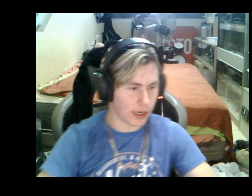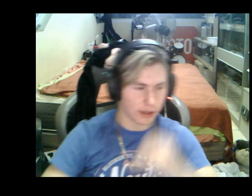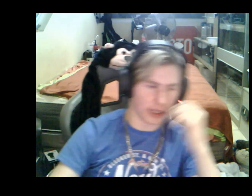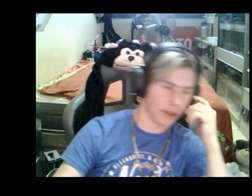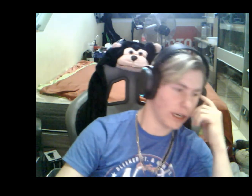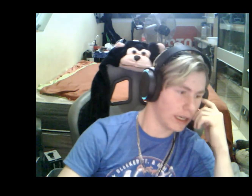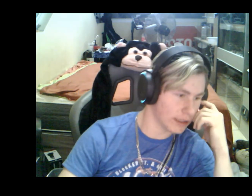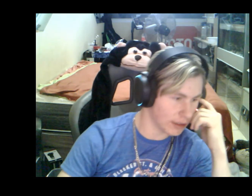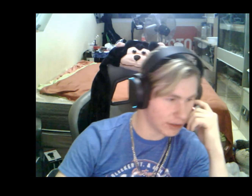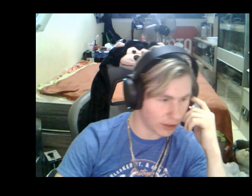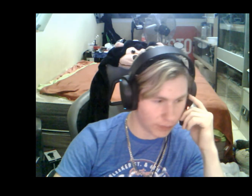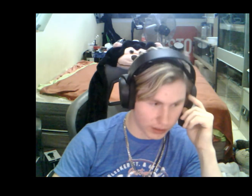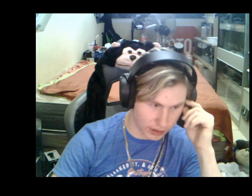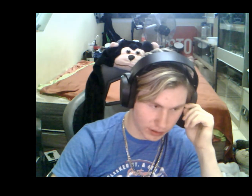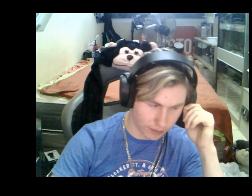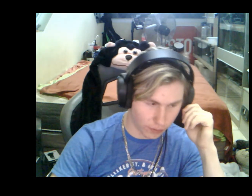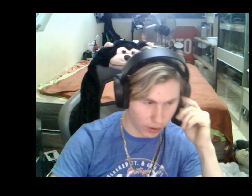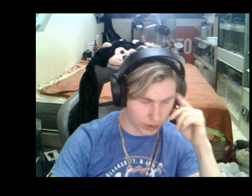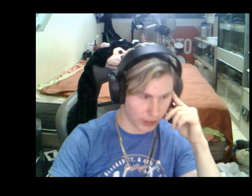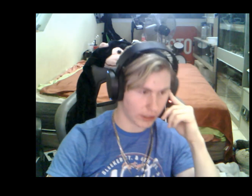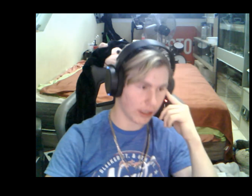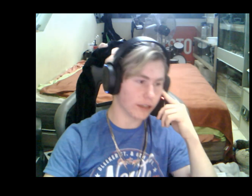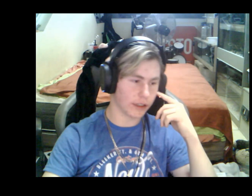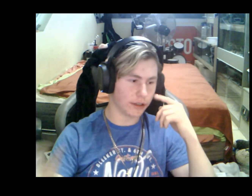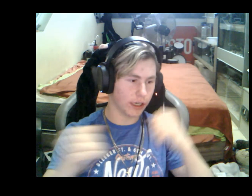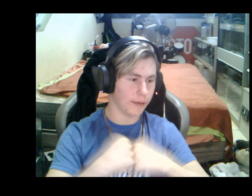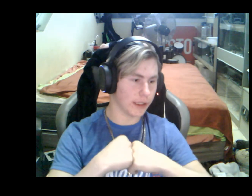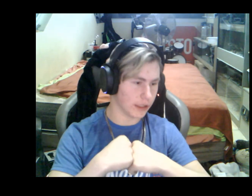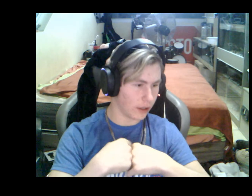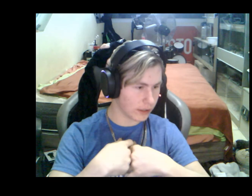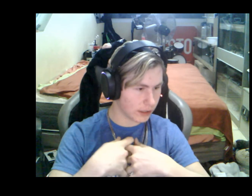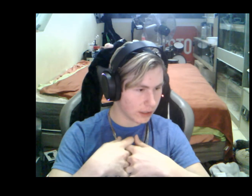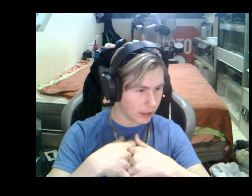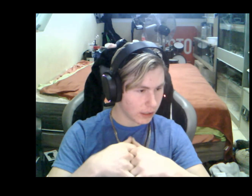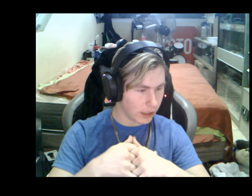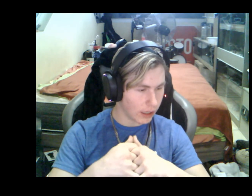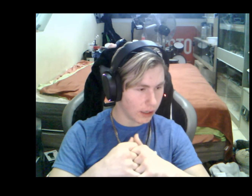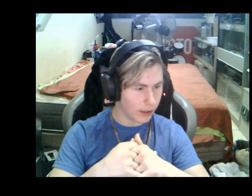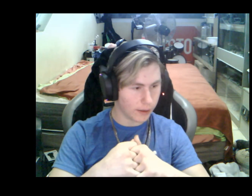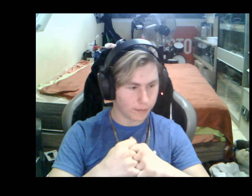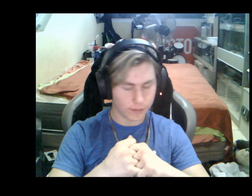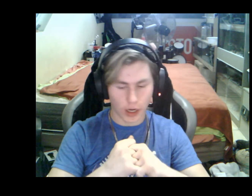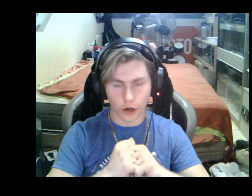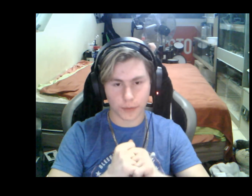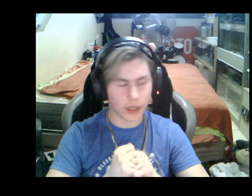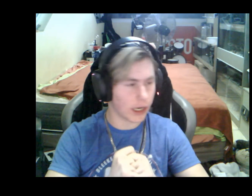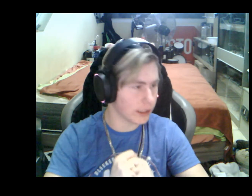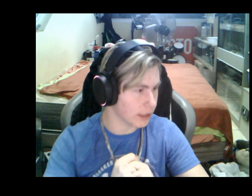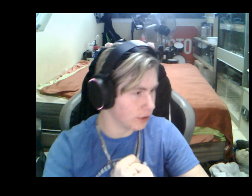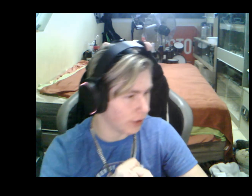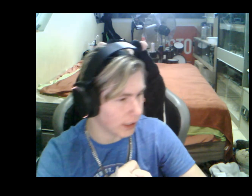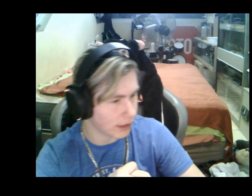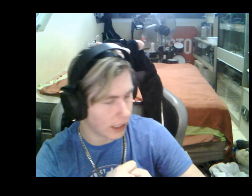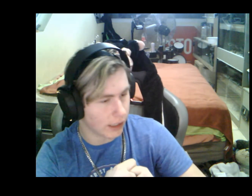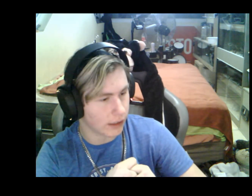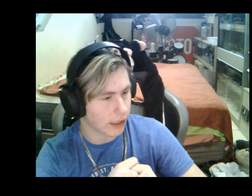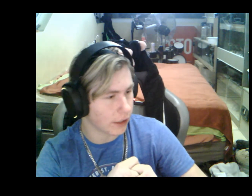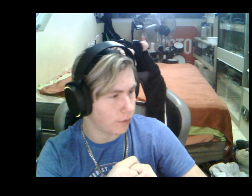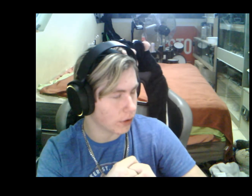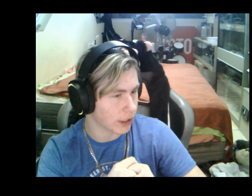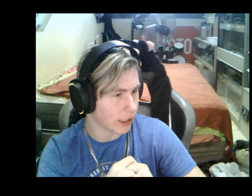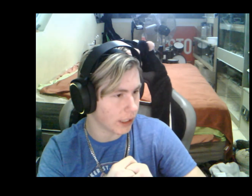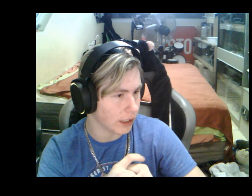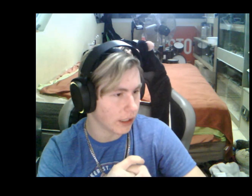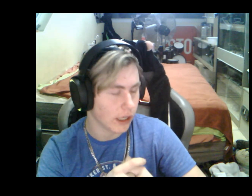But yeah, thank you guys so much for watching. It really means a lot. I hope you guys enjoyed it, and thank